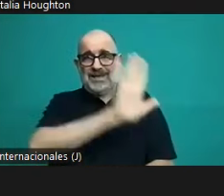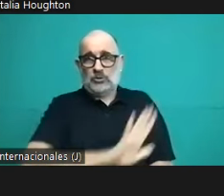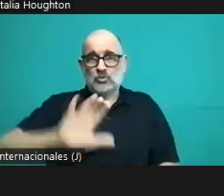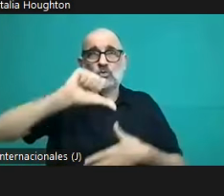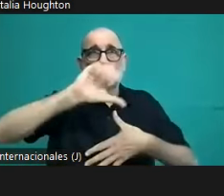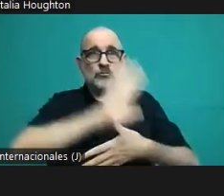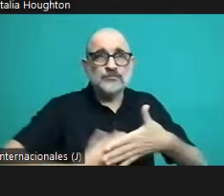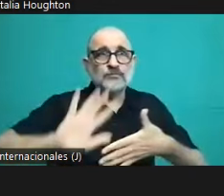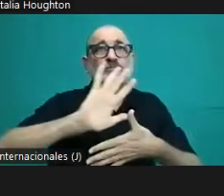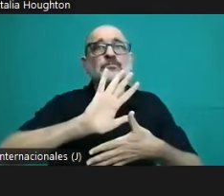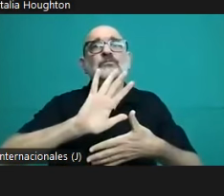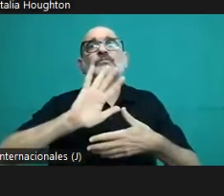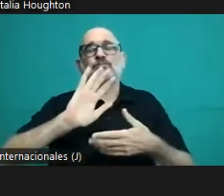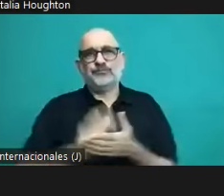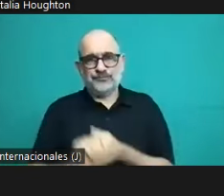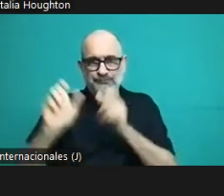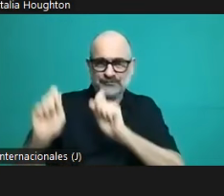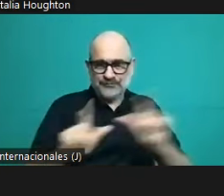have